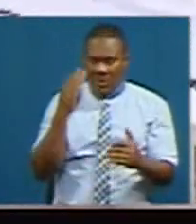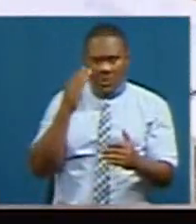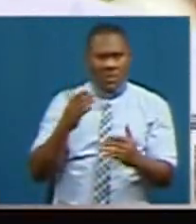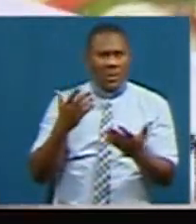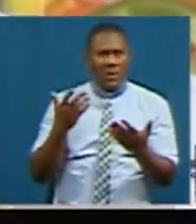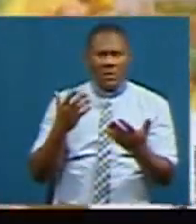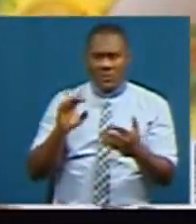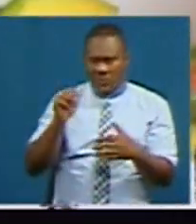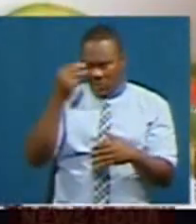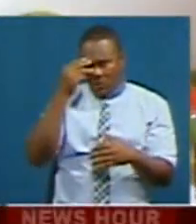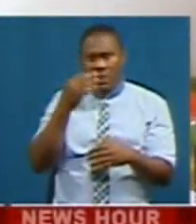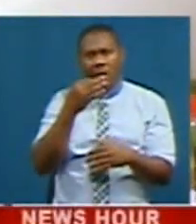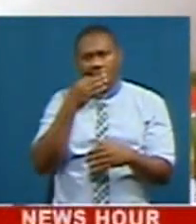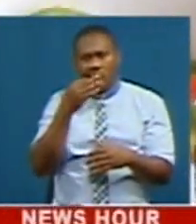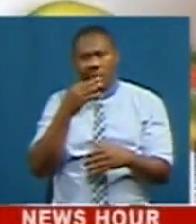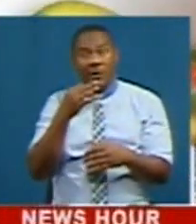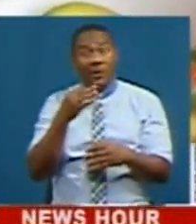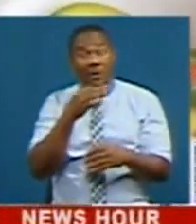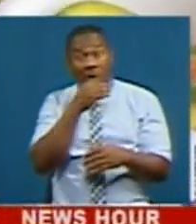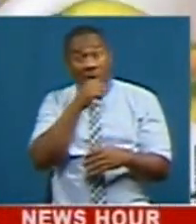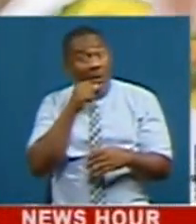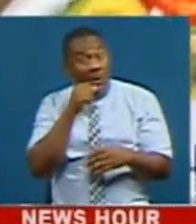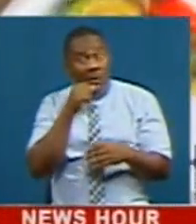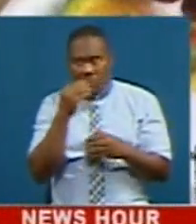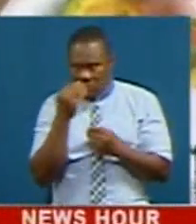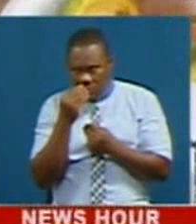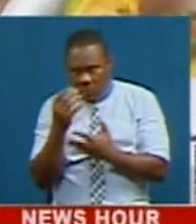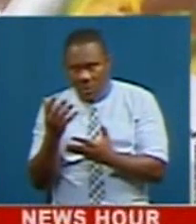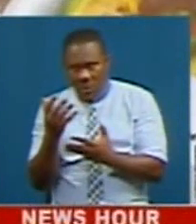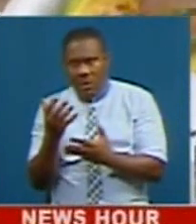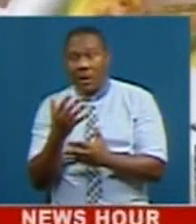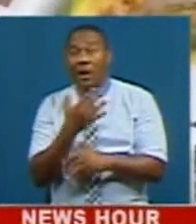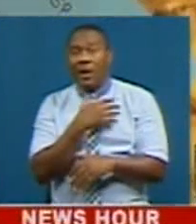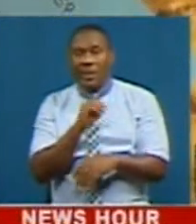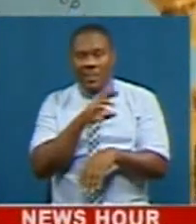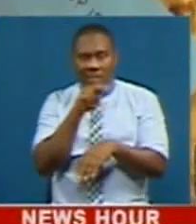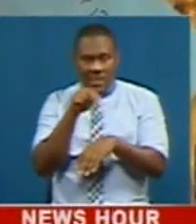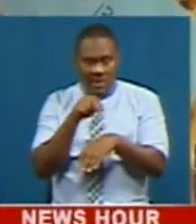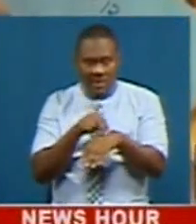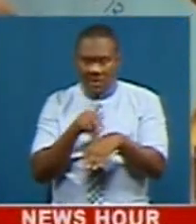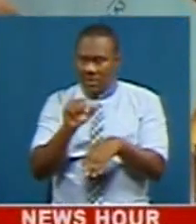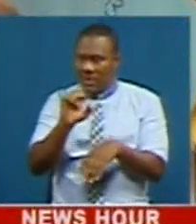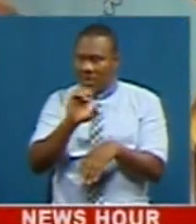communicated to the Minister for Food and Agriculture and also the National Seed Council for